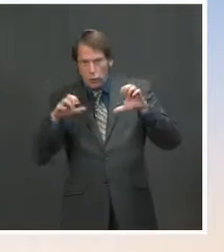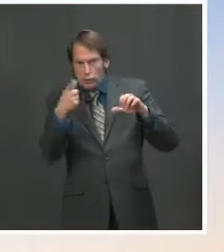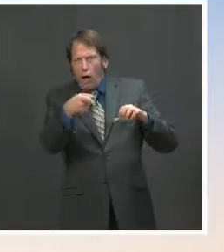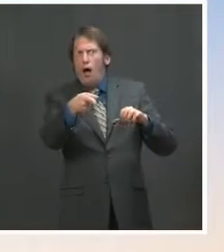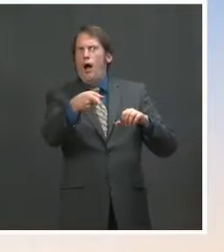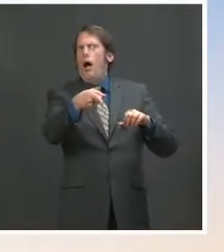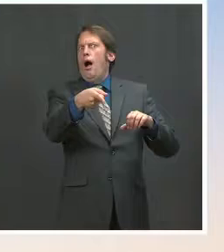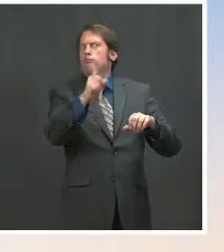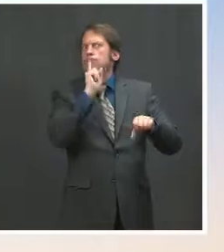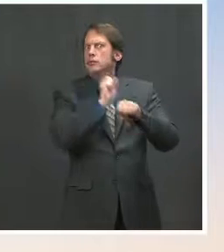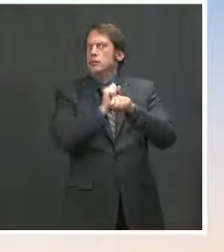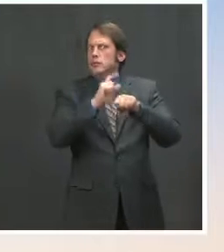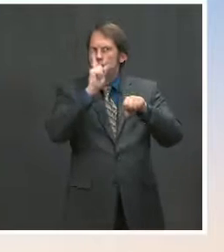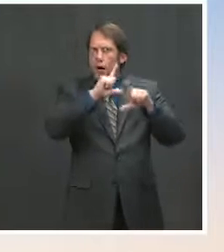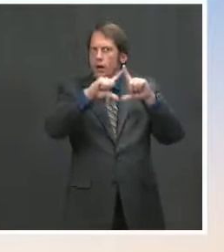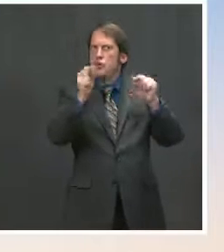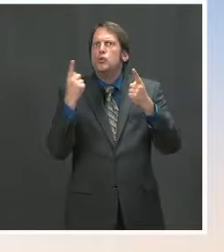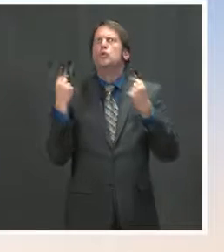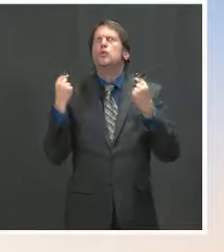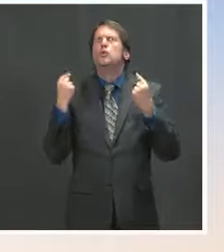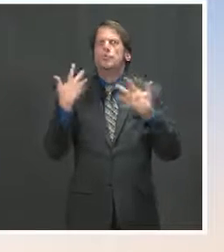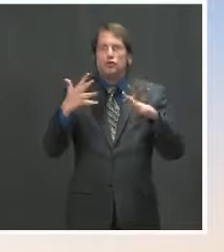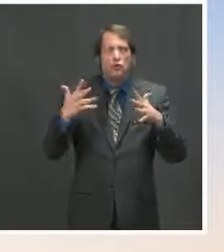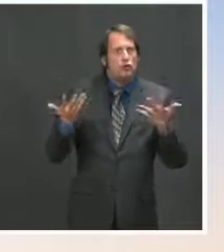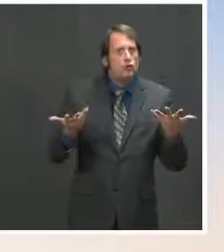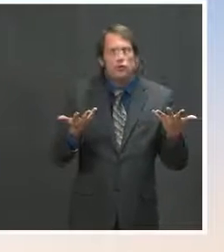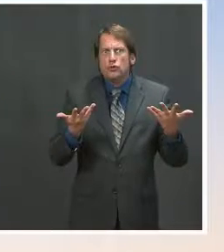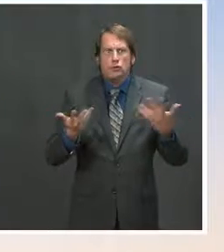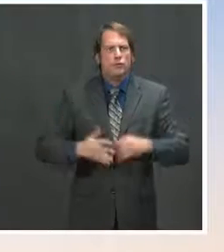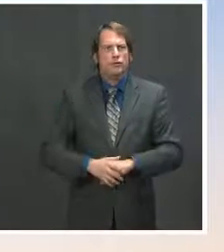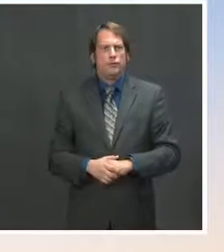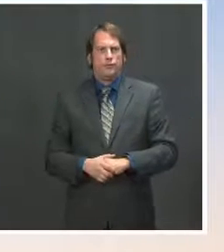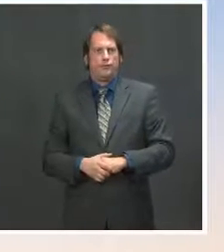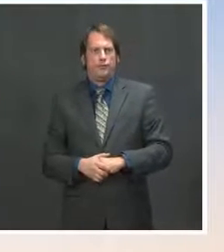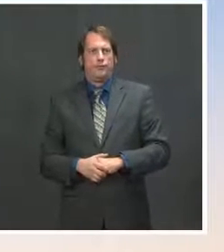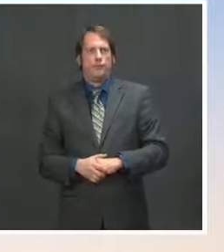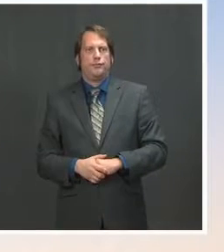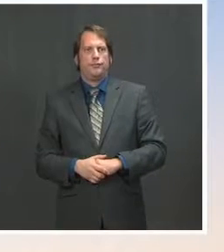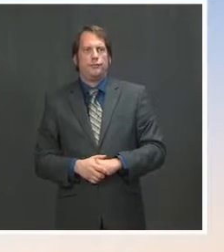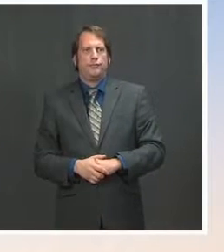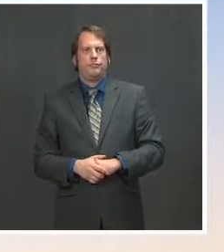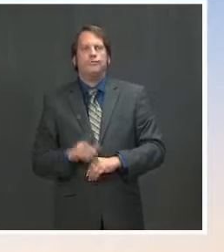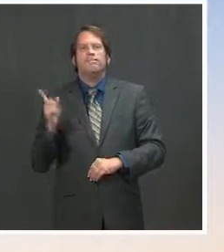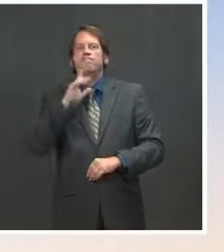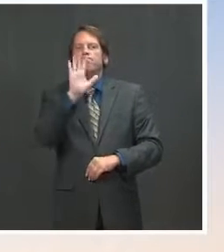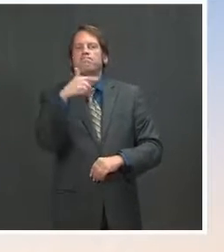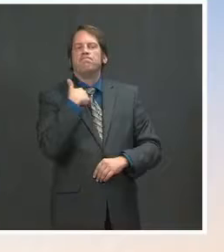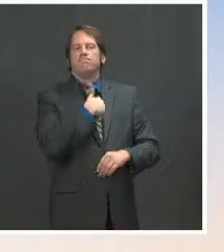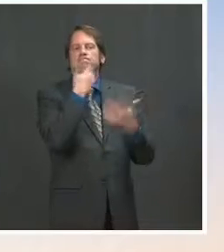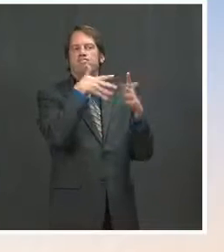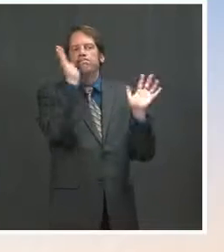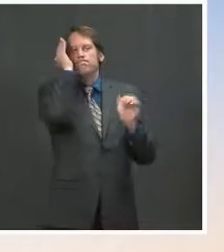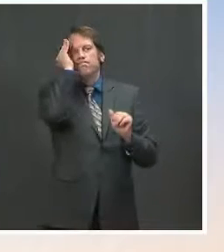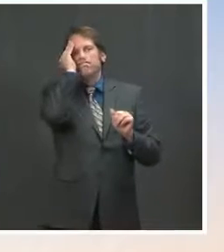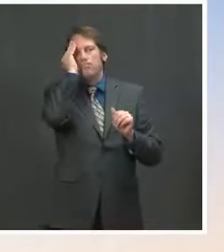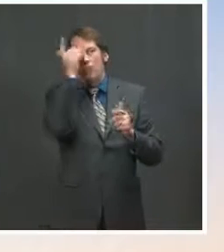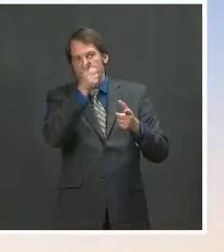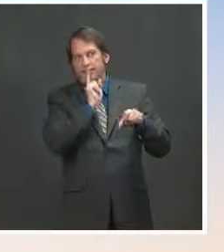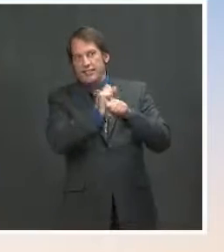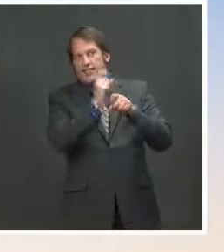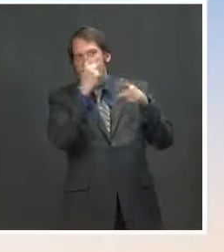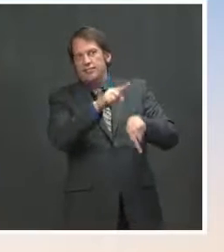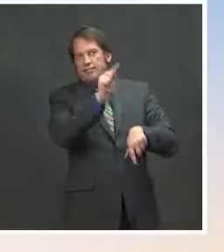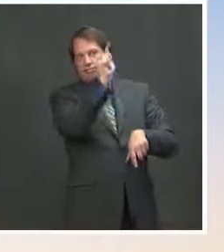about how to counteract that potentially? We are certainly aware of them. We've seen the reports, and we, of course, defer to